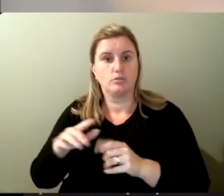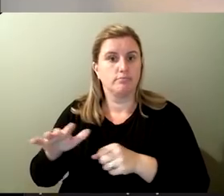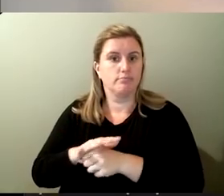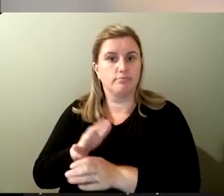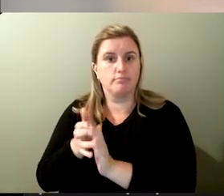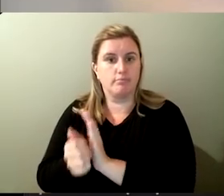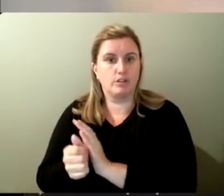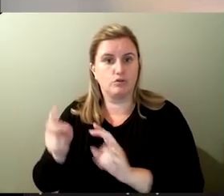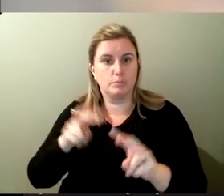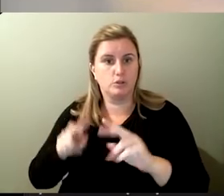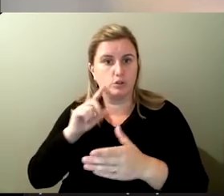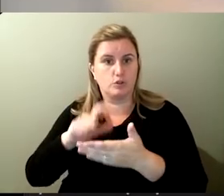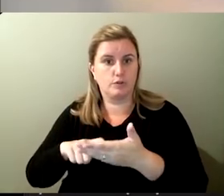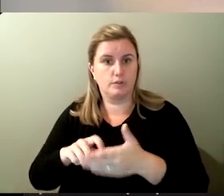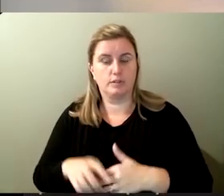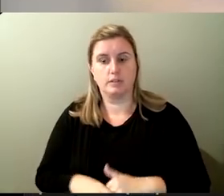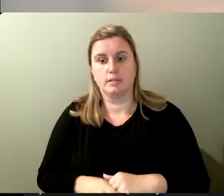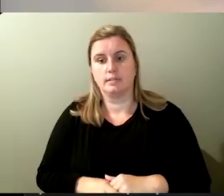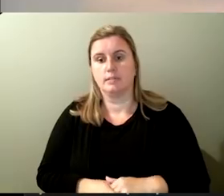observed.